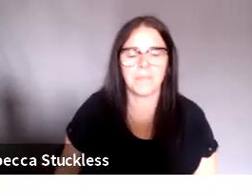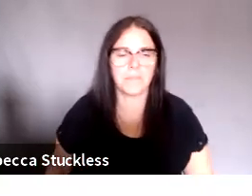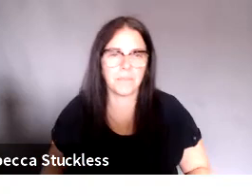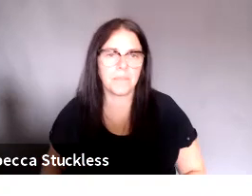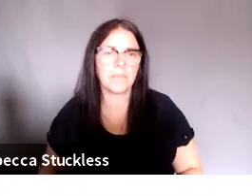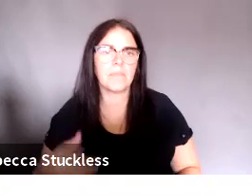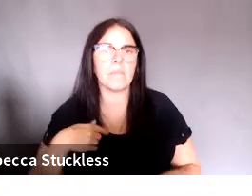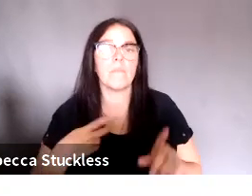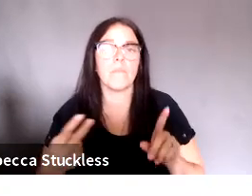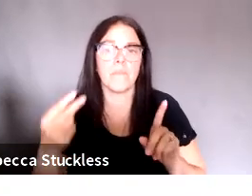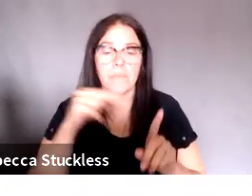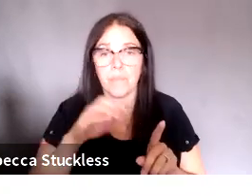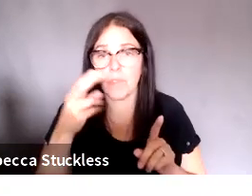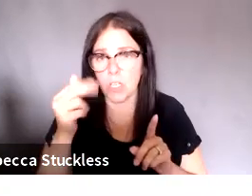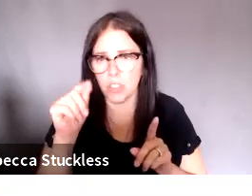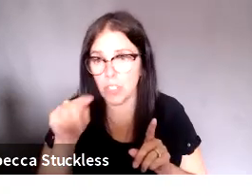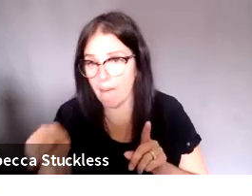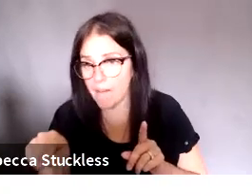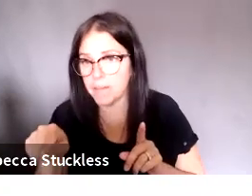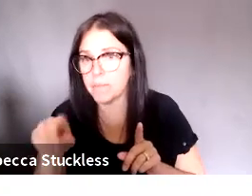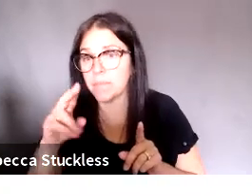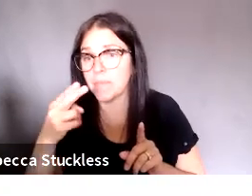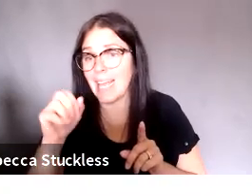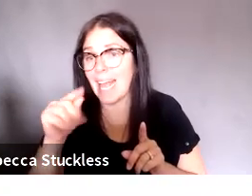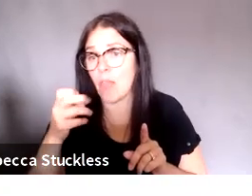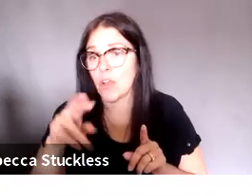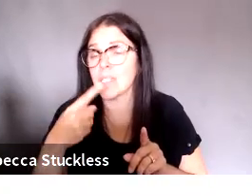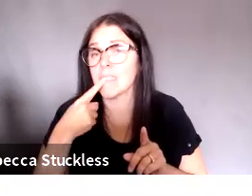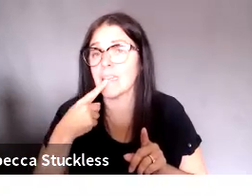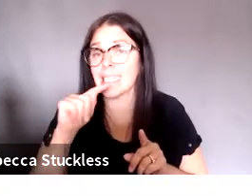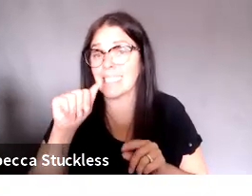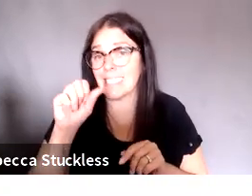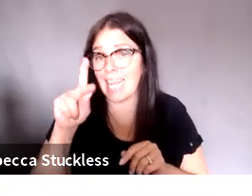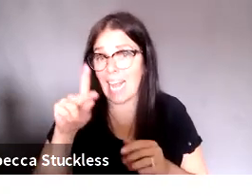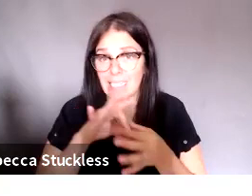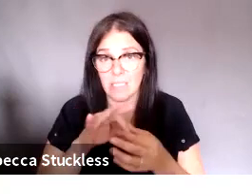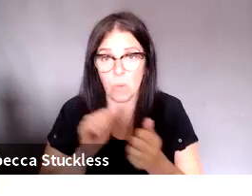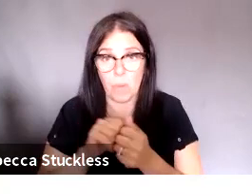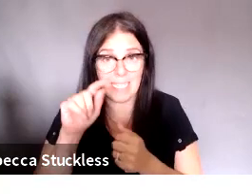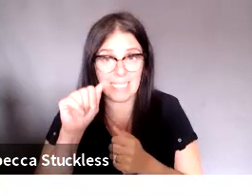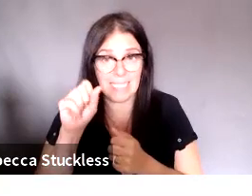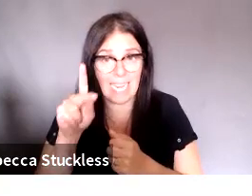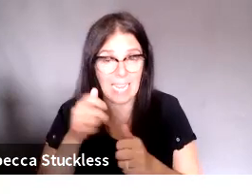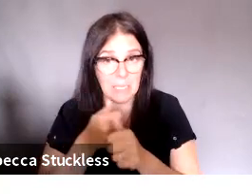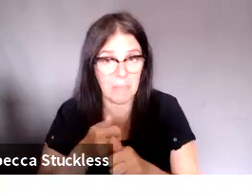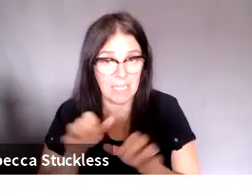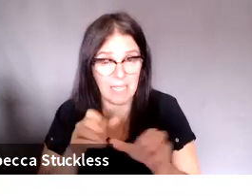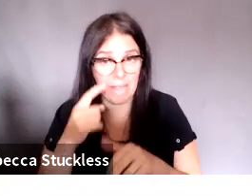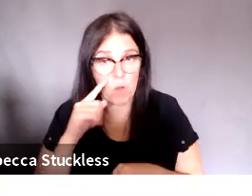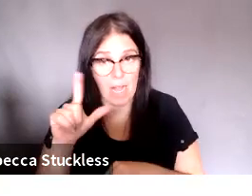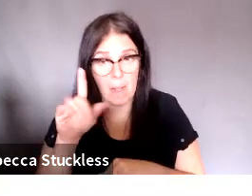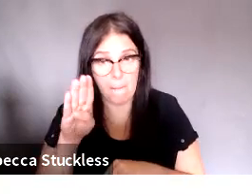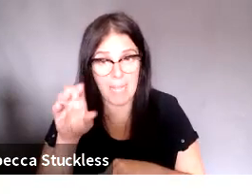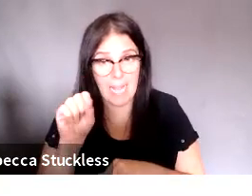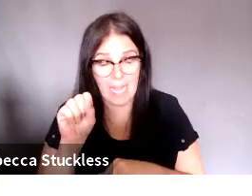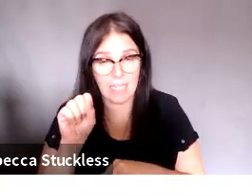And jumping back to the chat for a sec, Heather from Quill has indicated that tasks on the task-based activities for LBS portal are